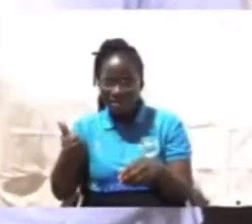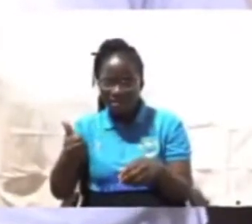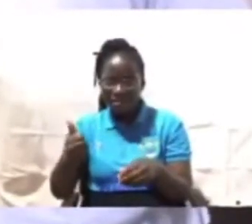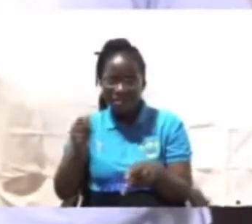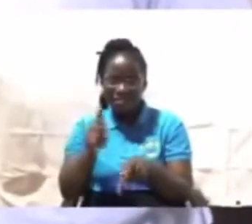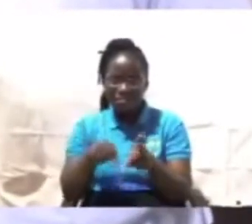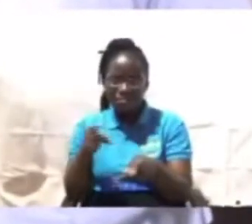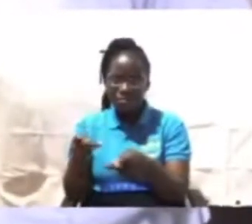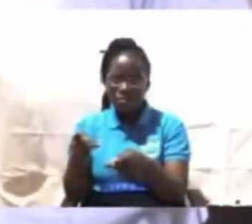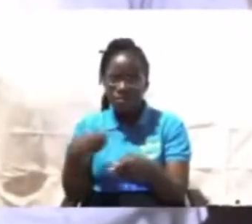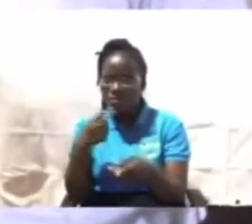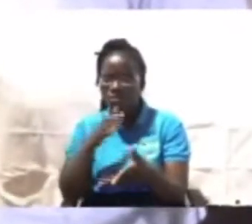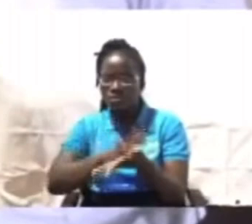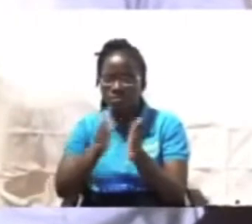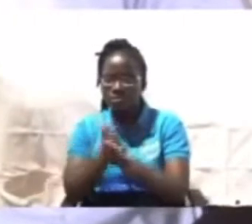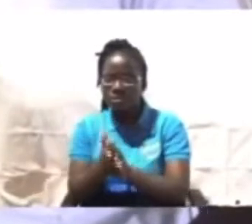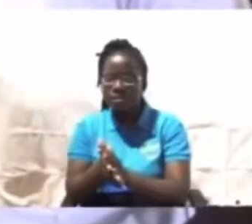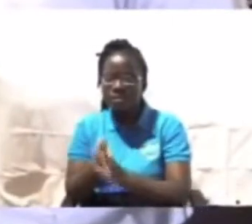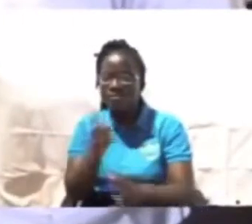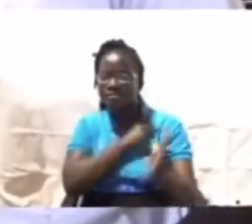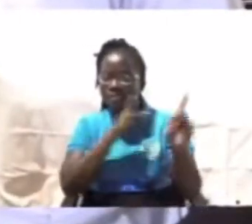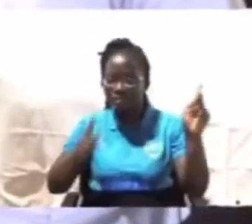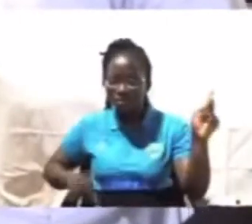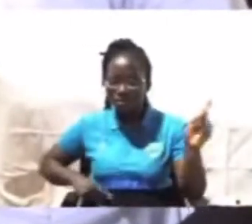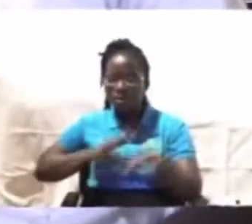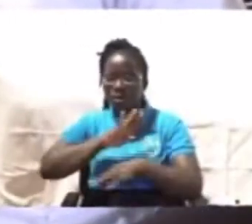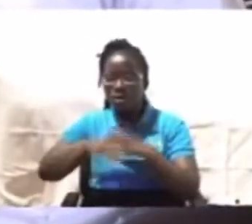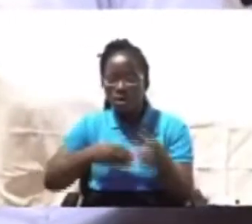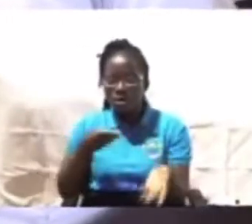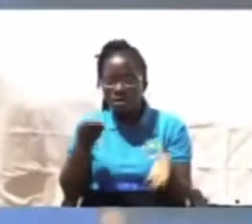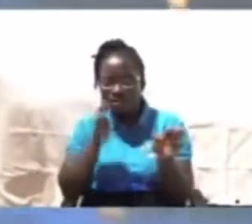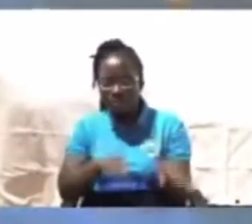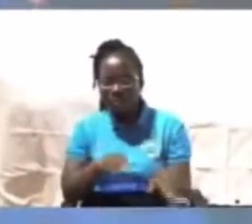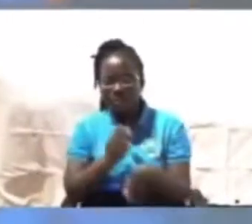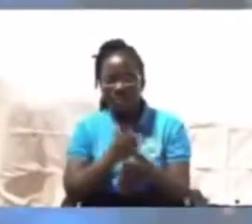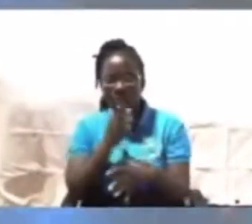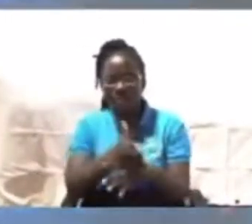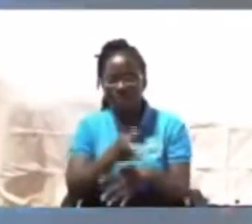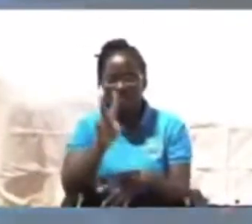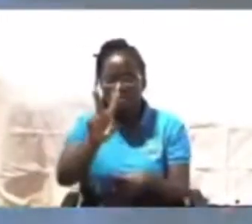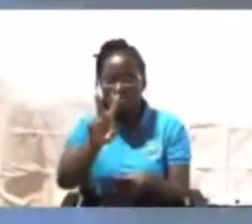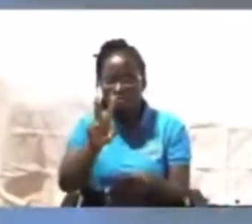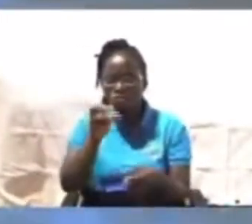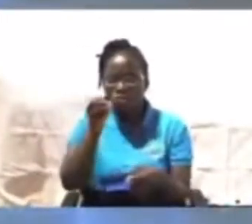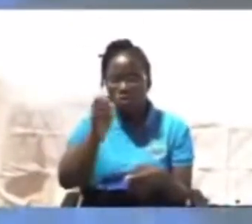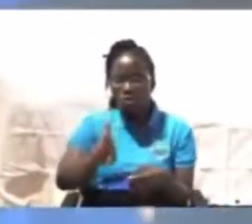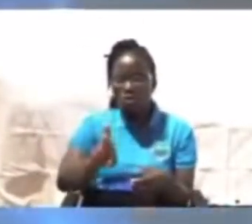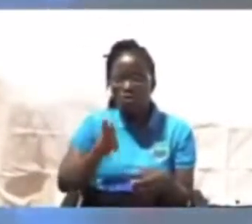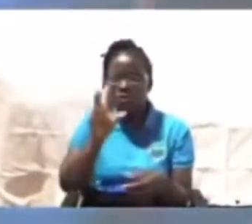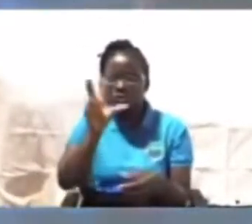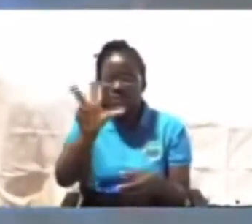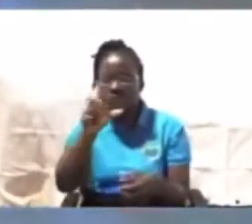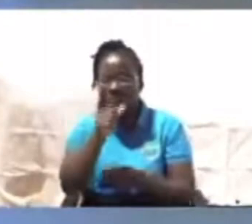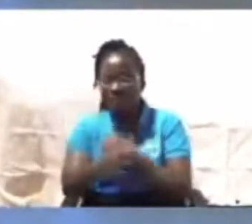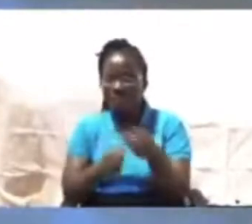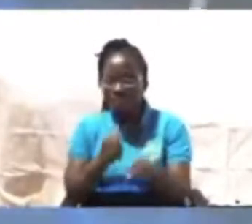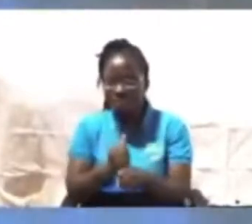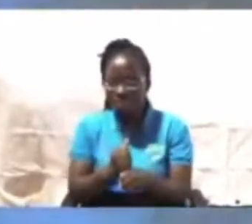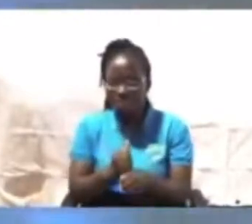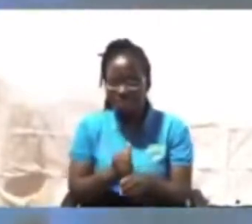ase omene omene nyina anti ase na omene ni anipa baka ni se kanopi